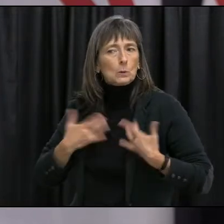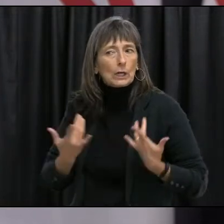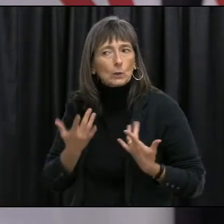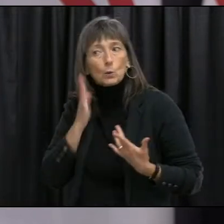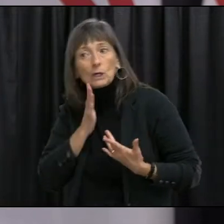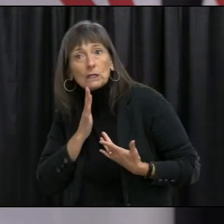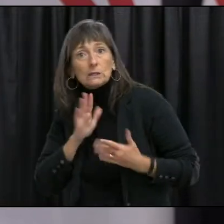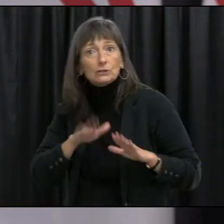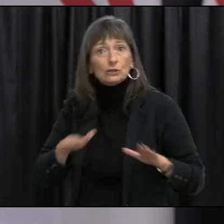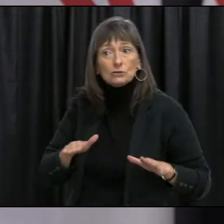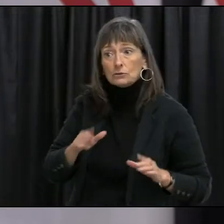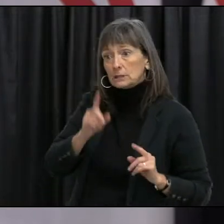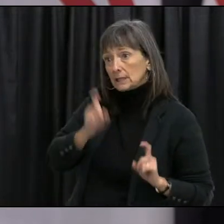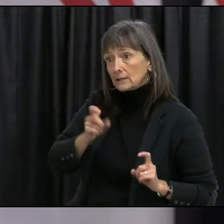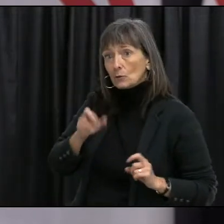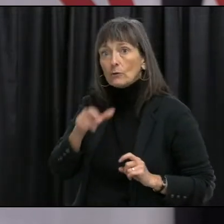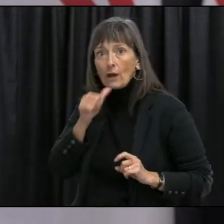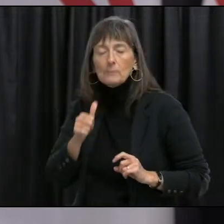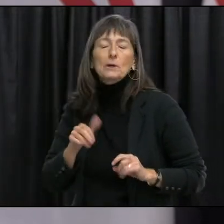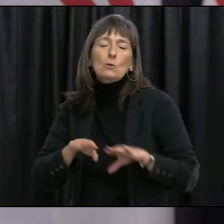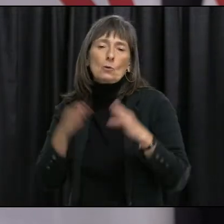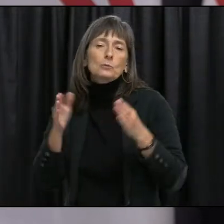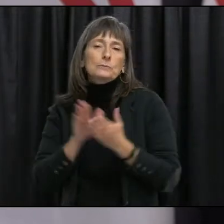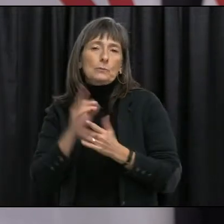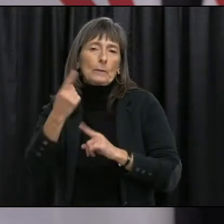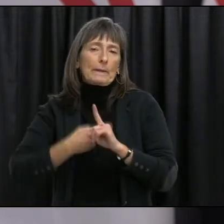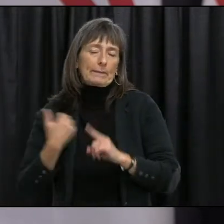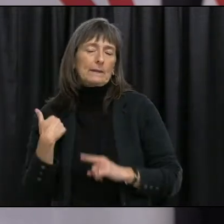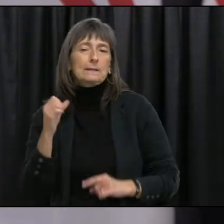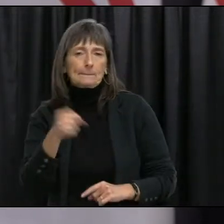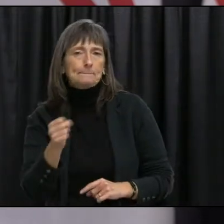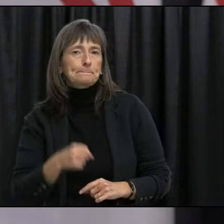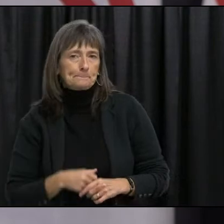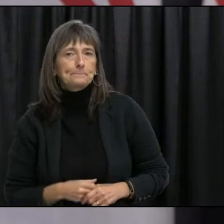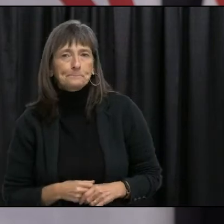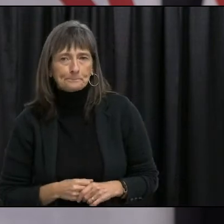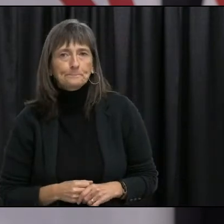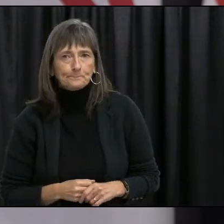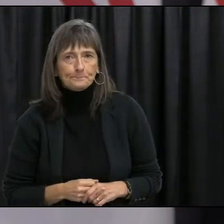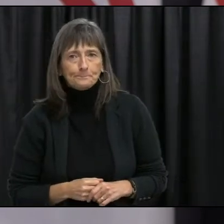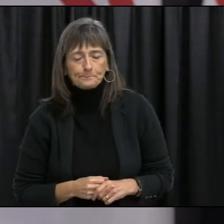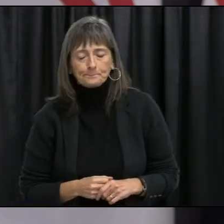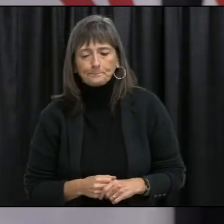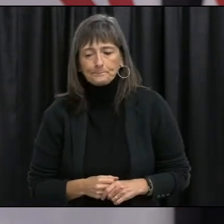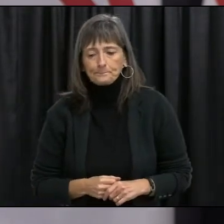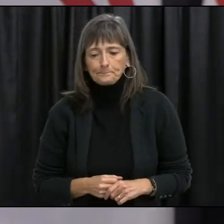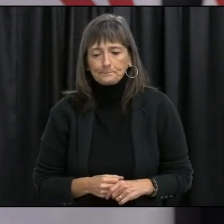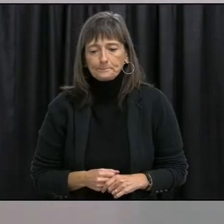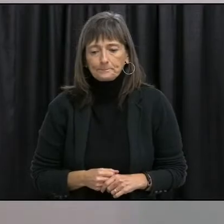children tested since we opened that up to children and school resumed.